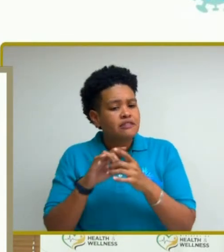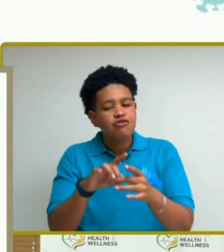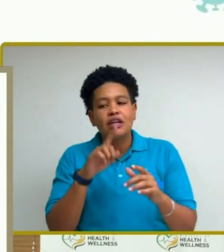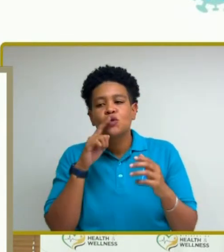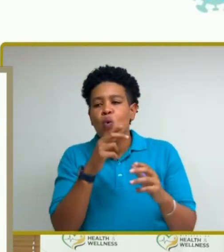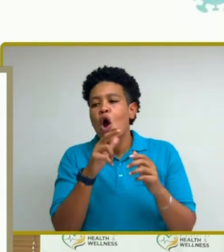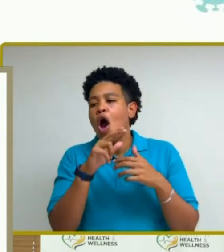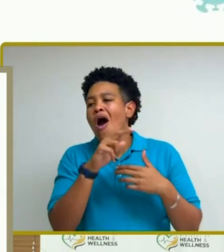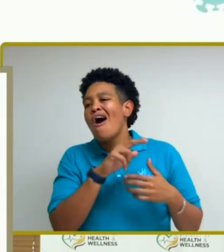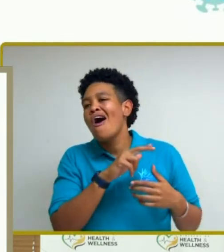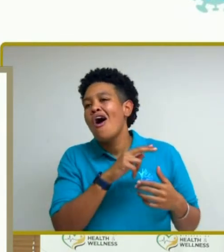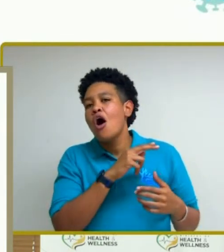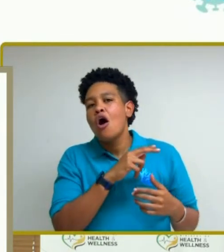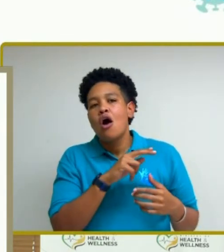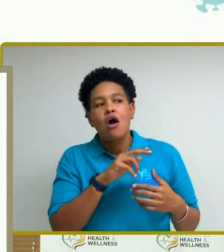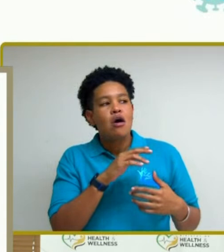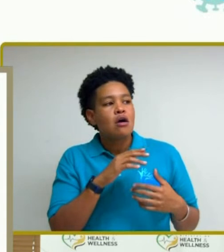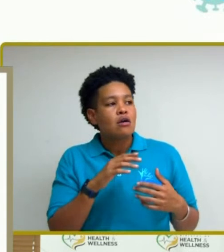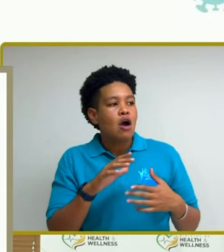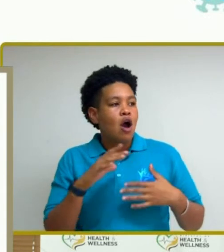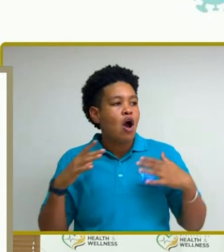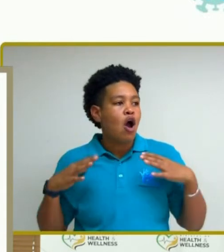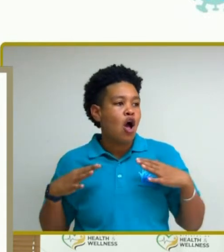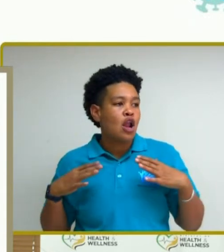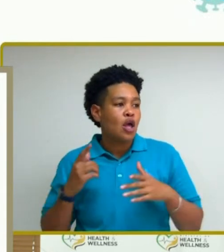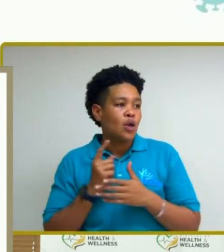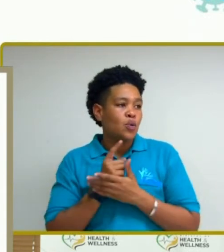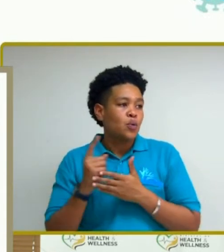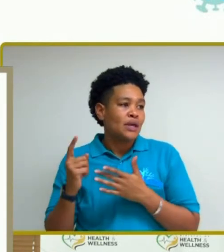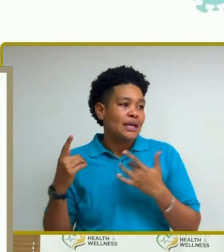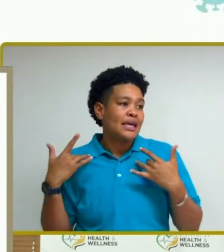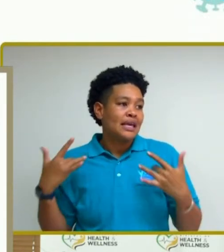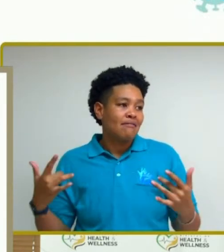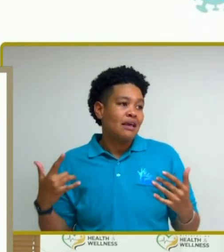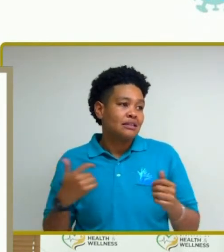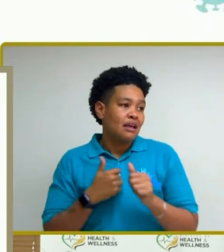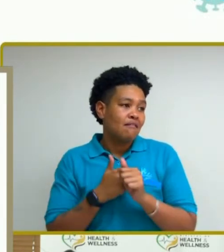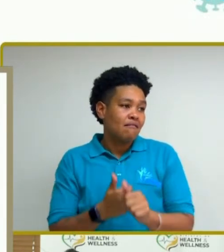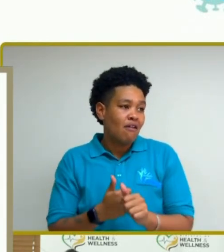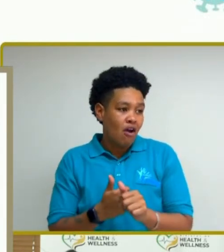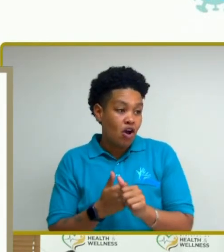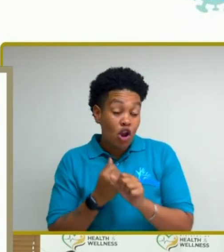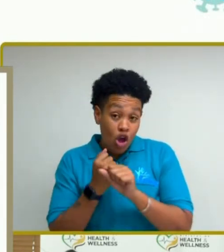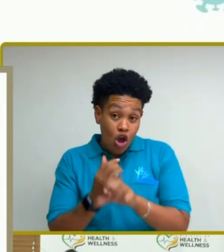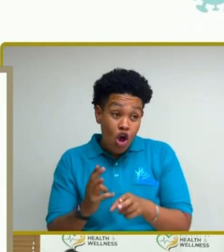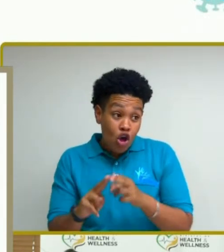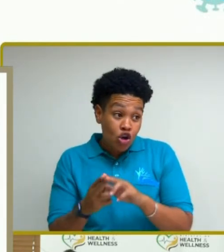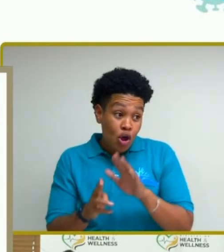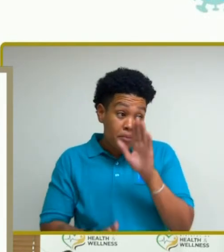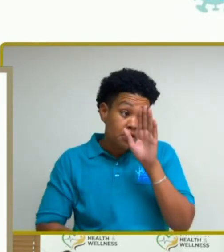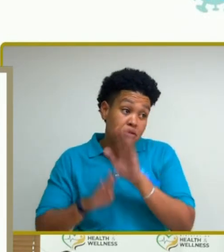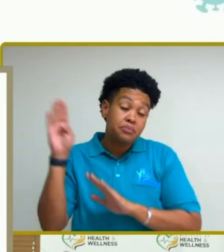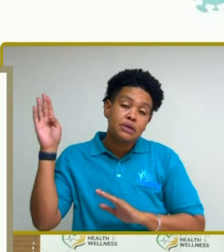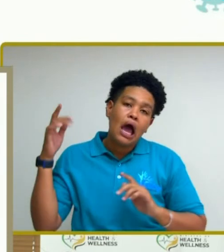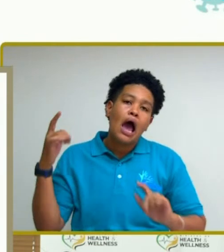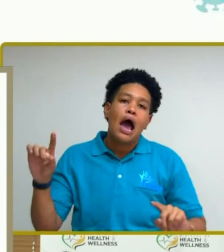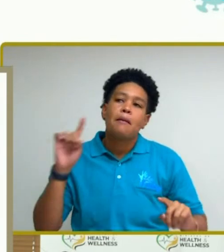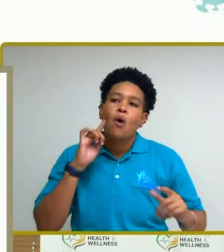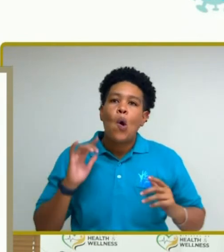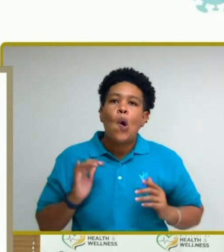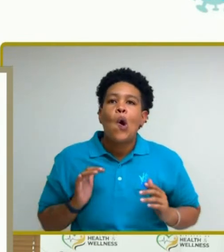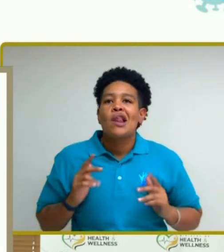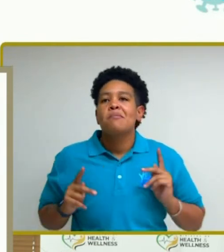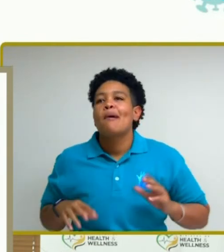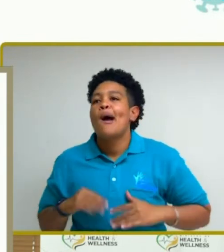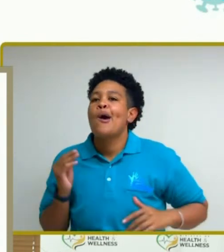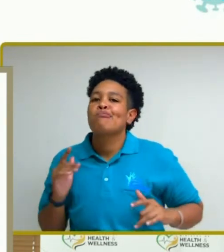holiday week and the events that followed, and this resulted in a spike in the number of cases. Right